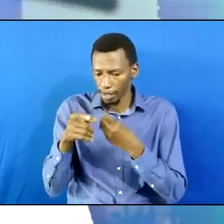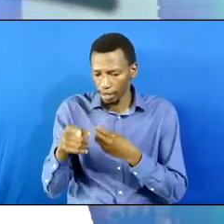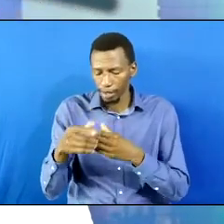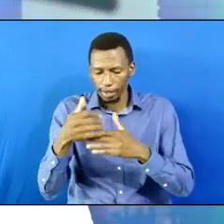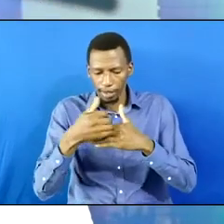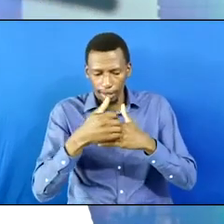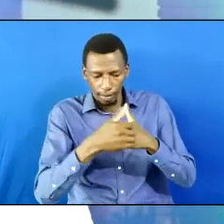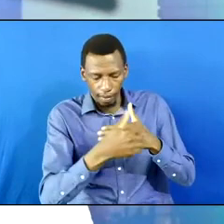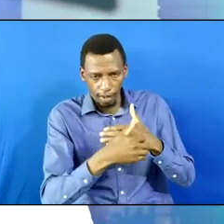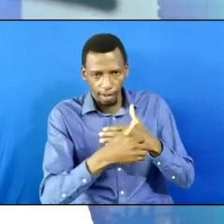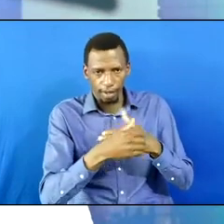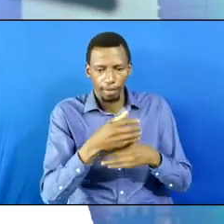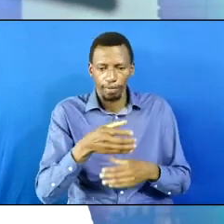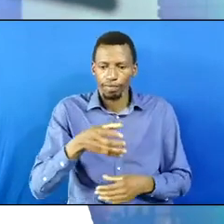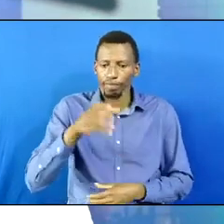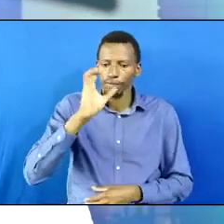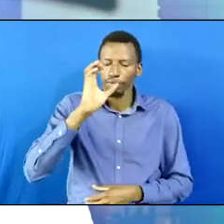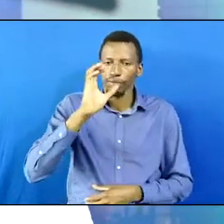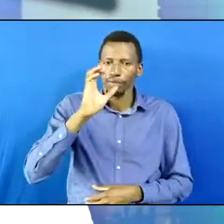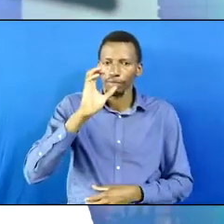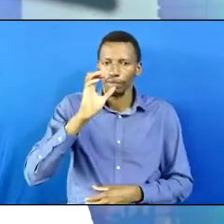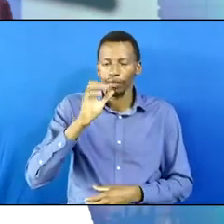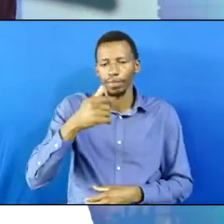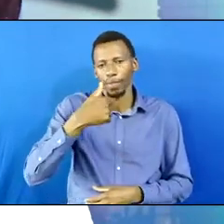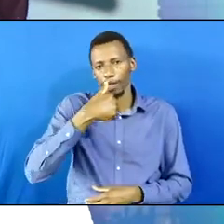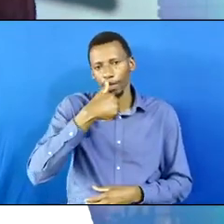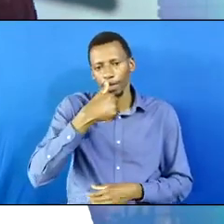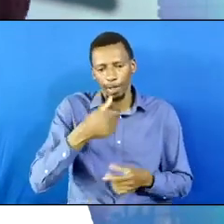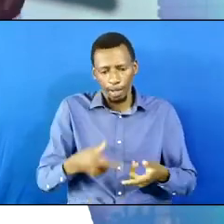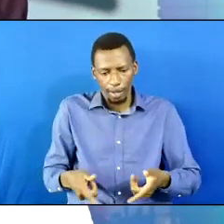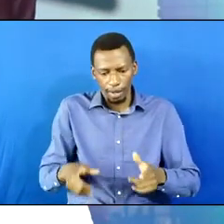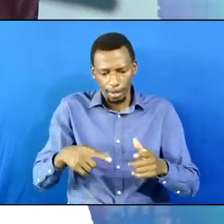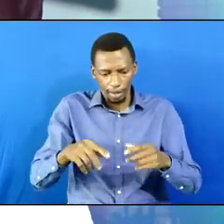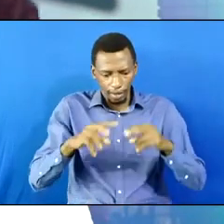bread and drink of that cup. Hallelujah. Let us